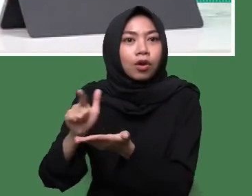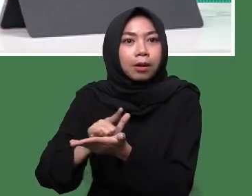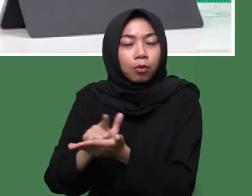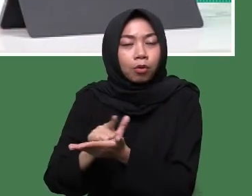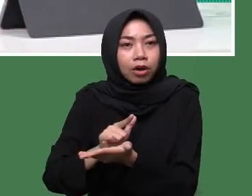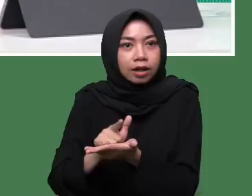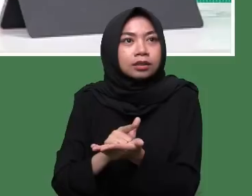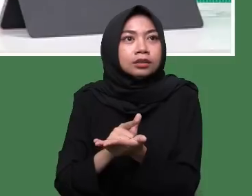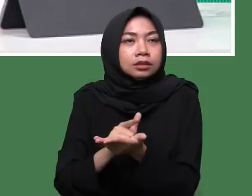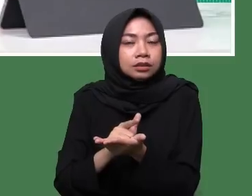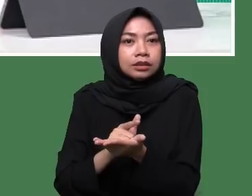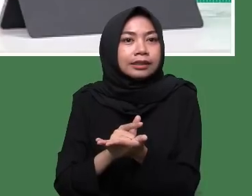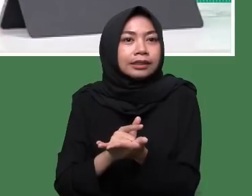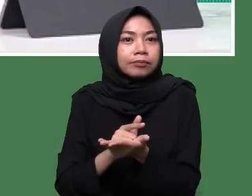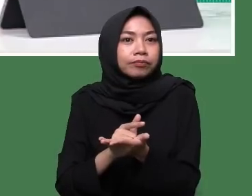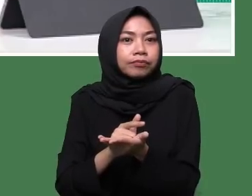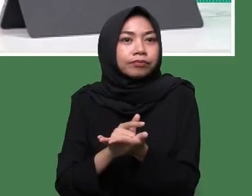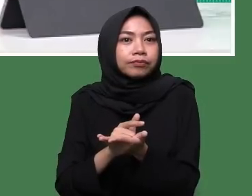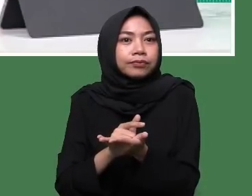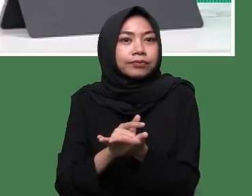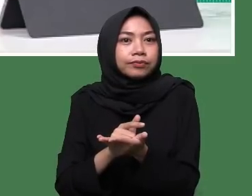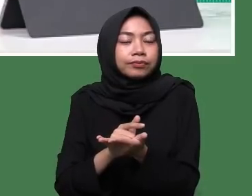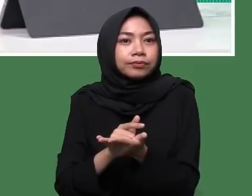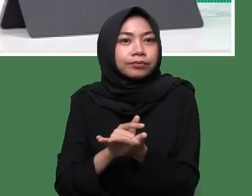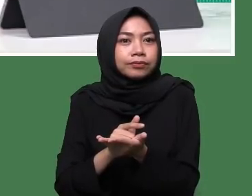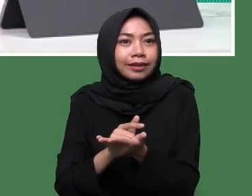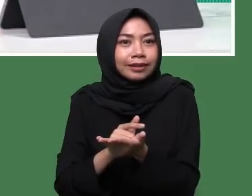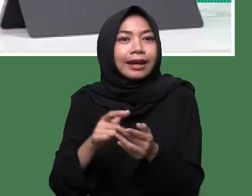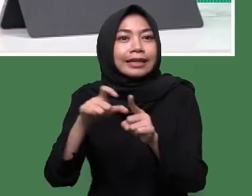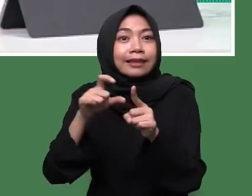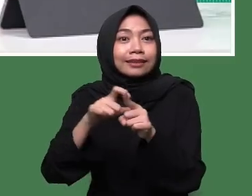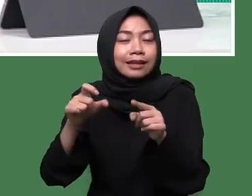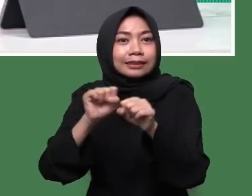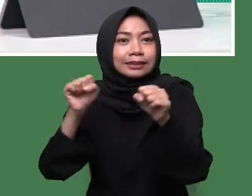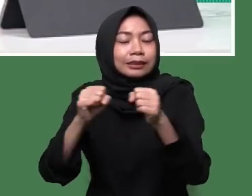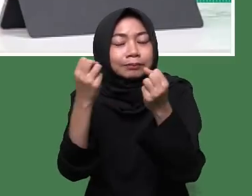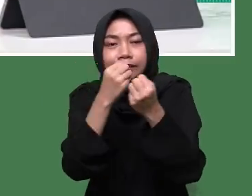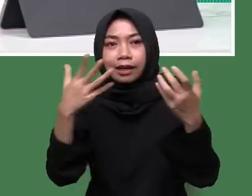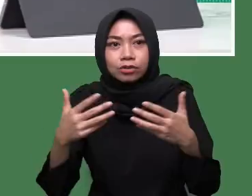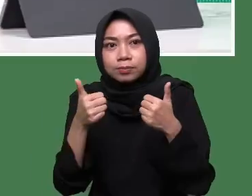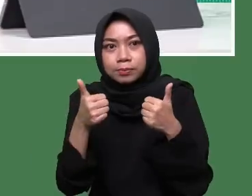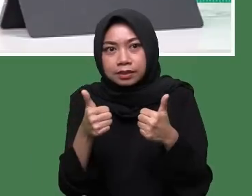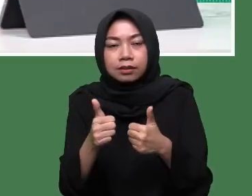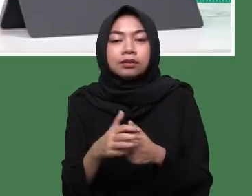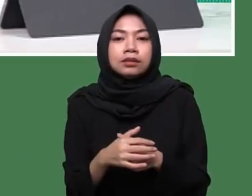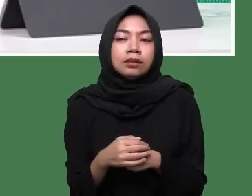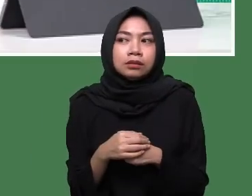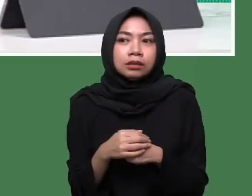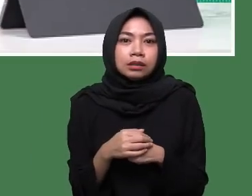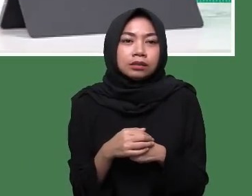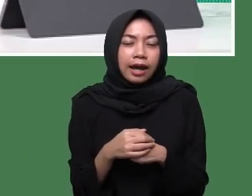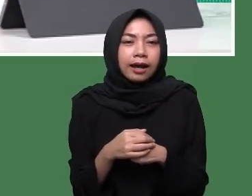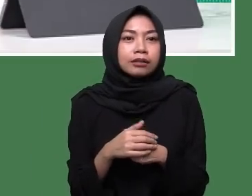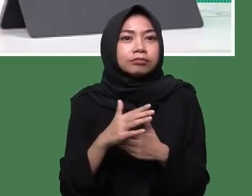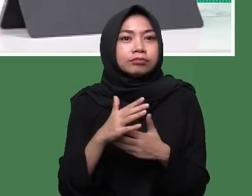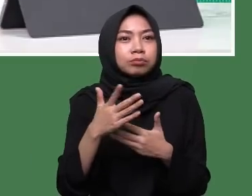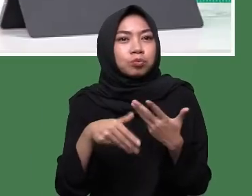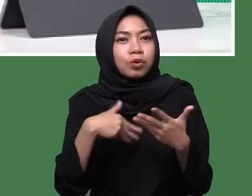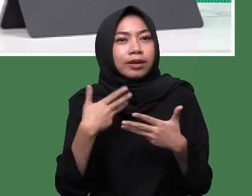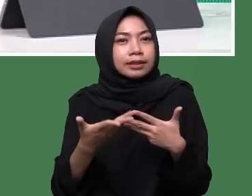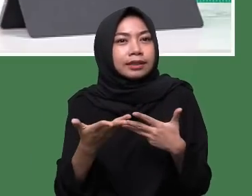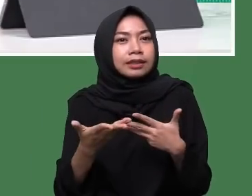that we have a comparative data systems to make sure, and both at this moment relatively closed in